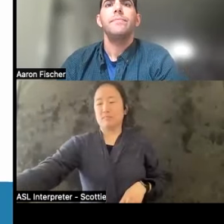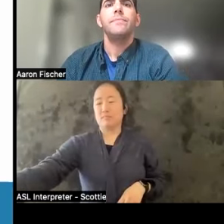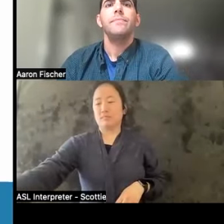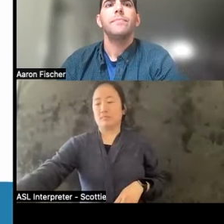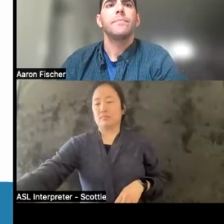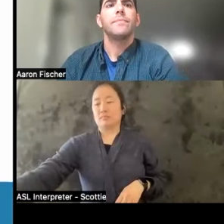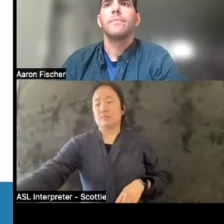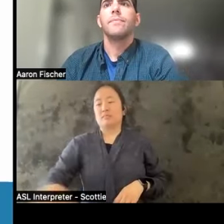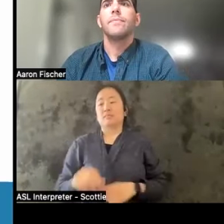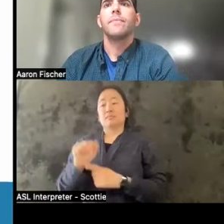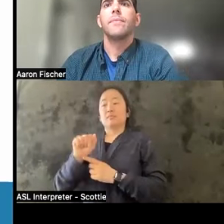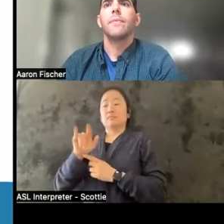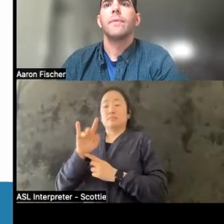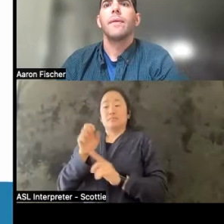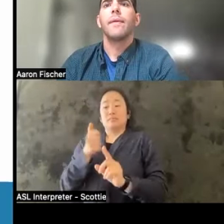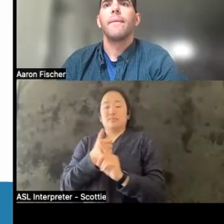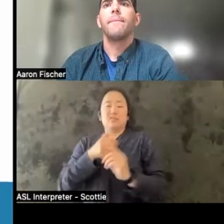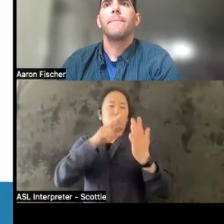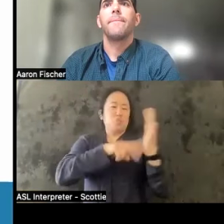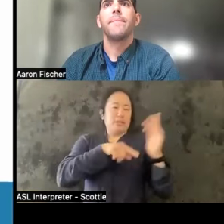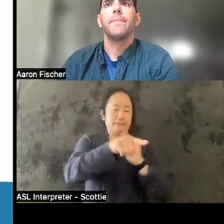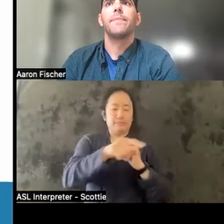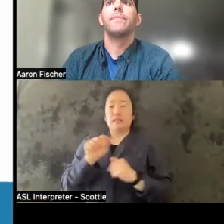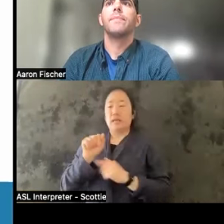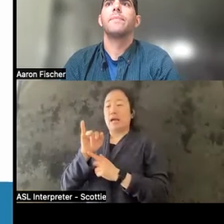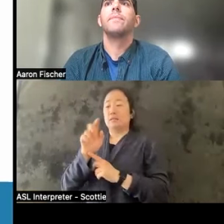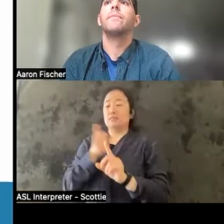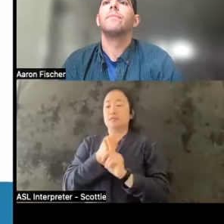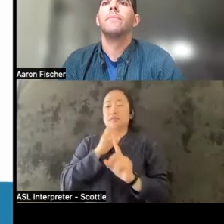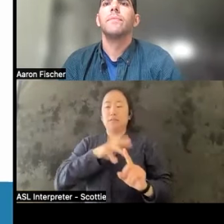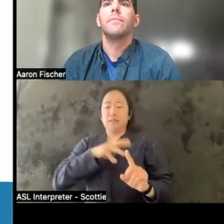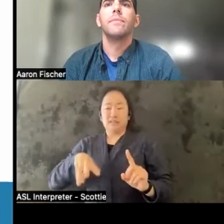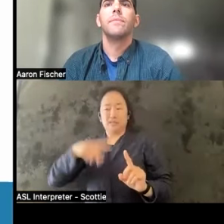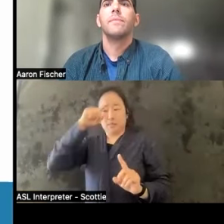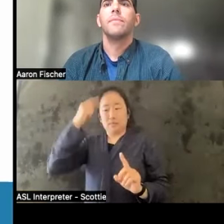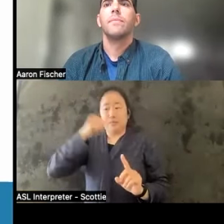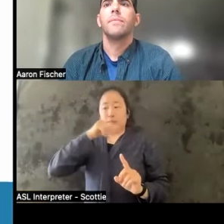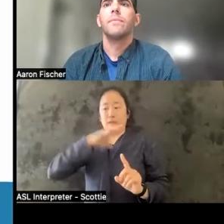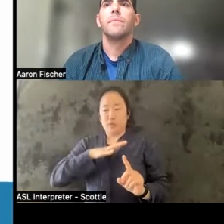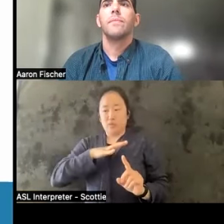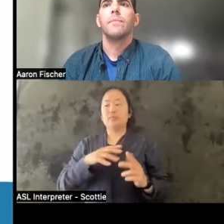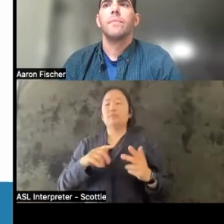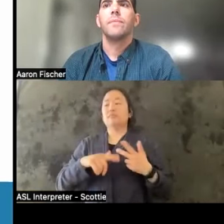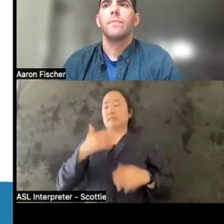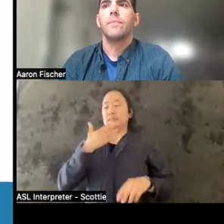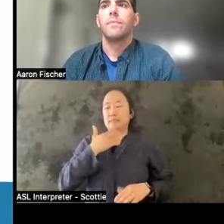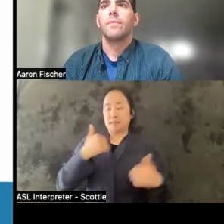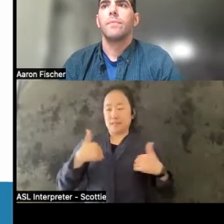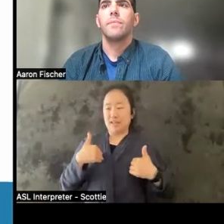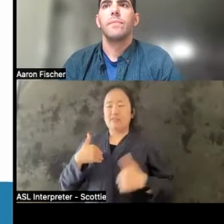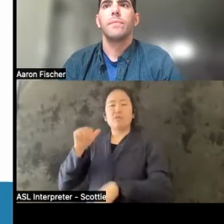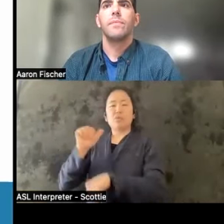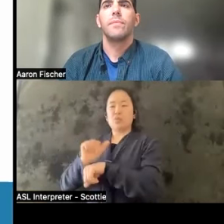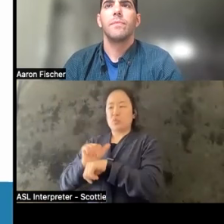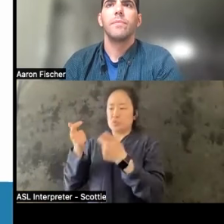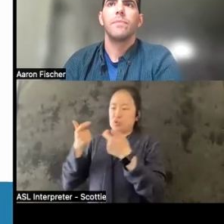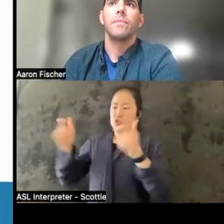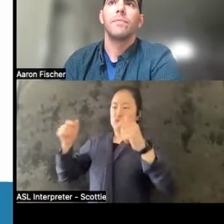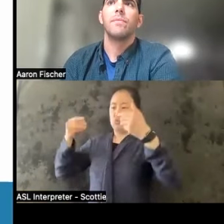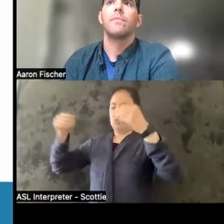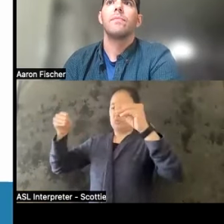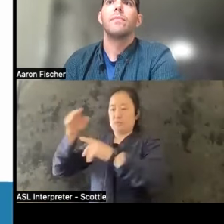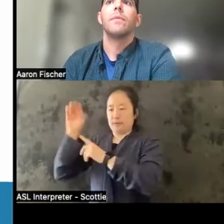Alice is a 66-year-old Black woman with diabetes who works for a large retail company. For most of her employment, Alice's diabetes has